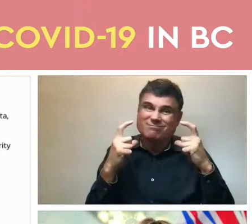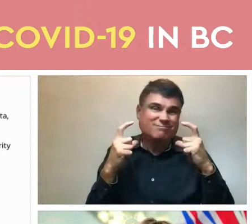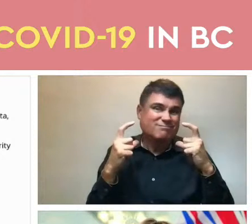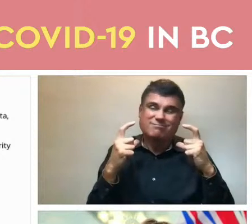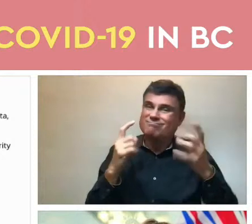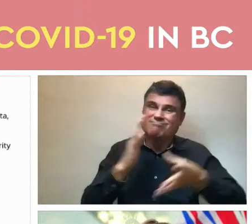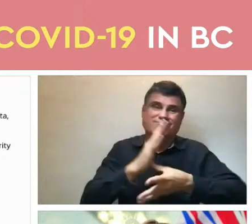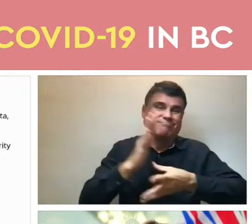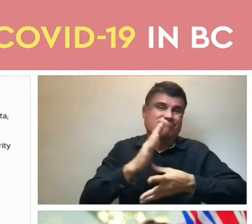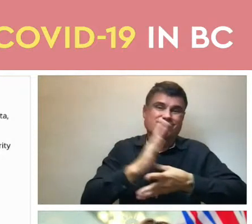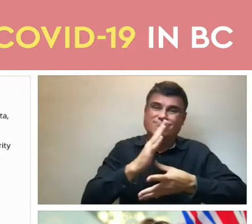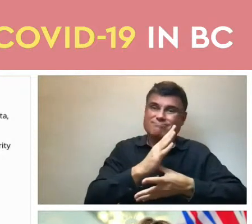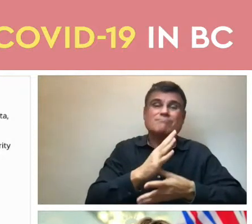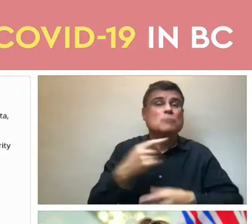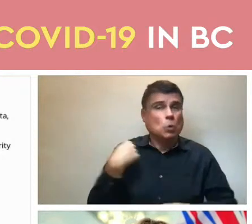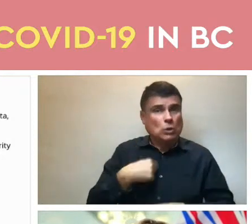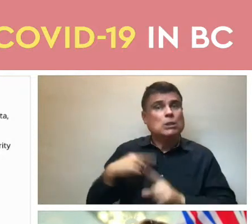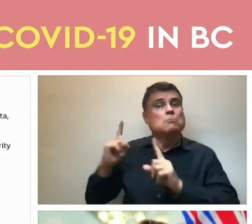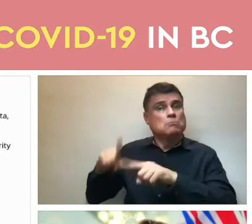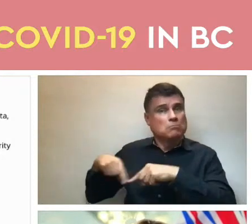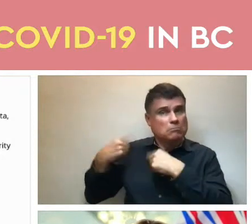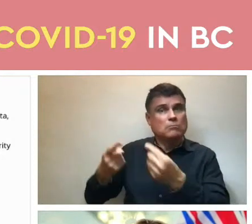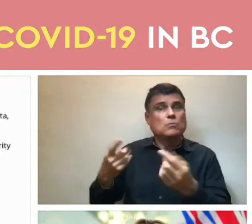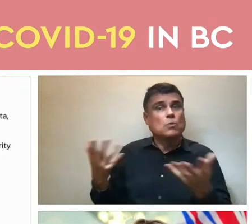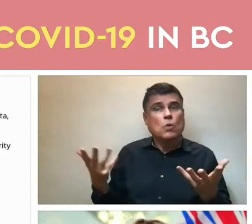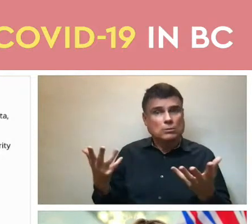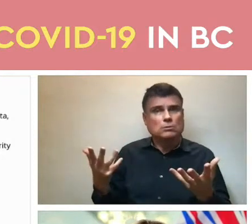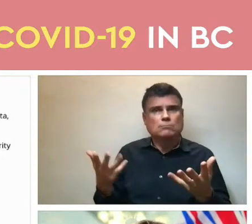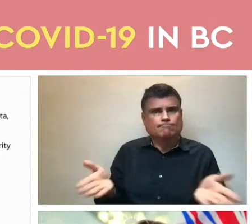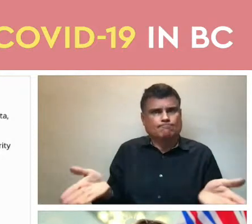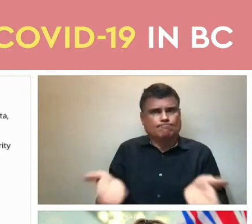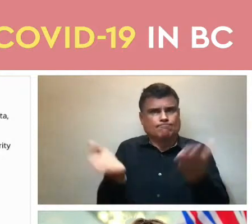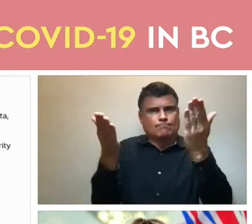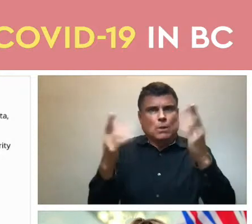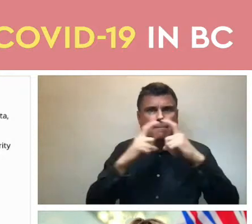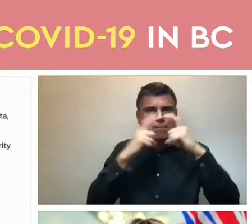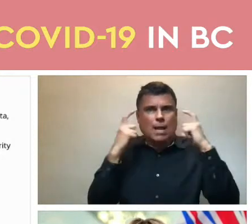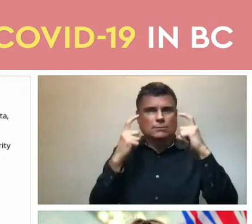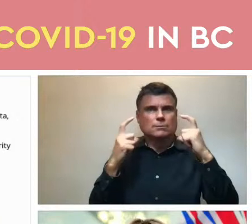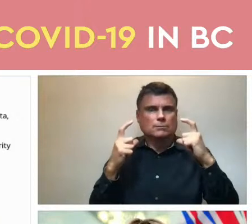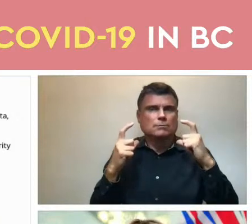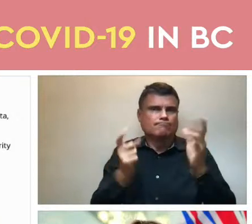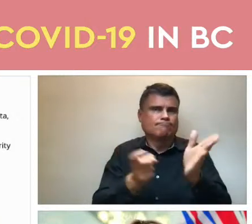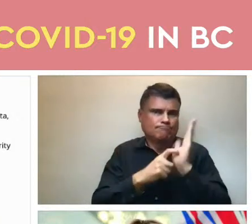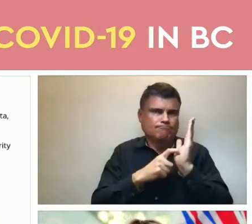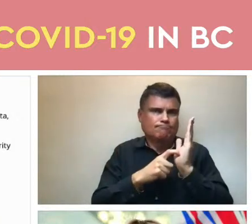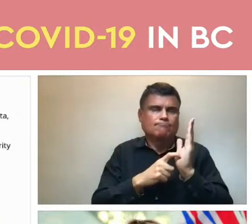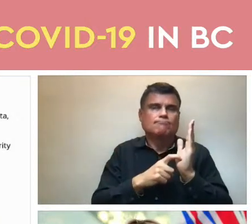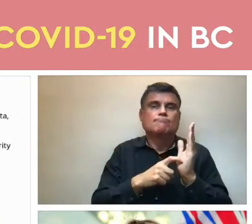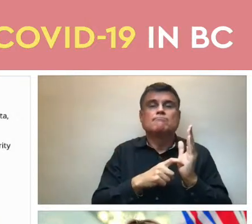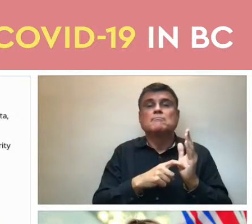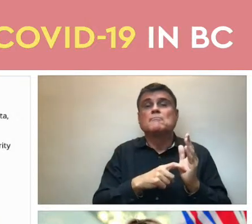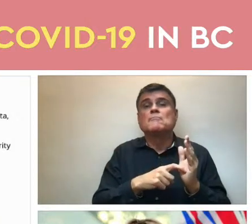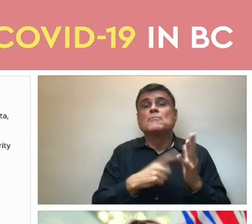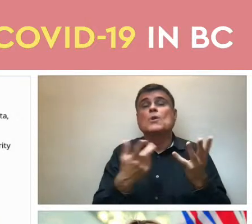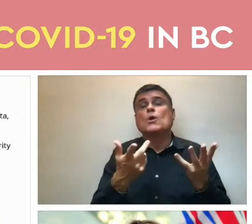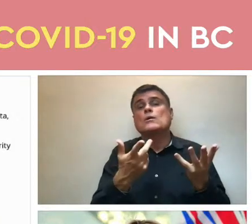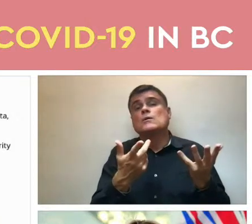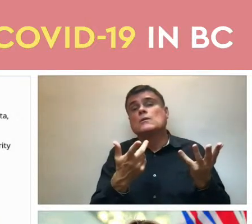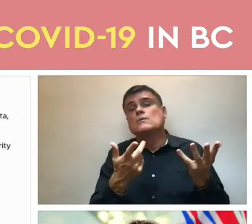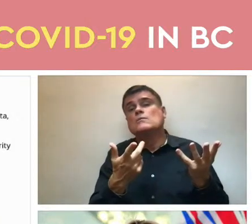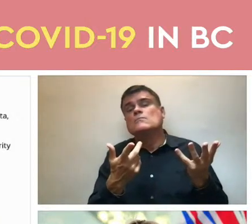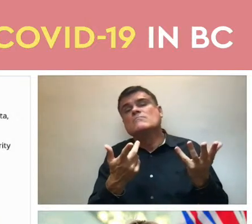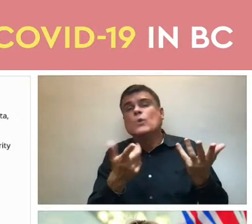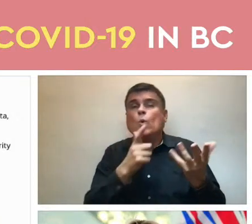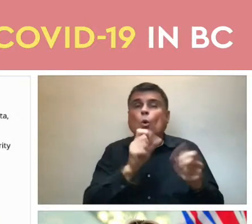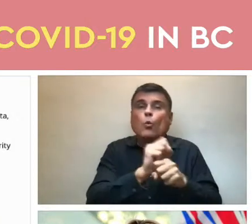the scope to make sure that masking was an important part of faith services, all of the indoor settings where this virus